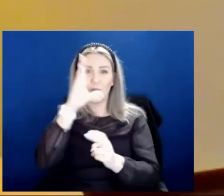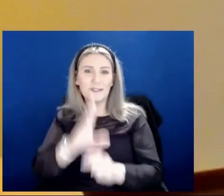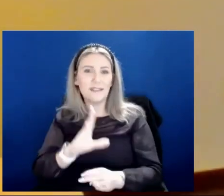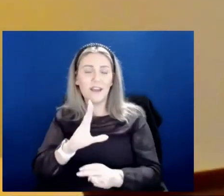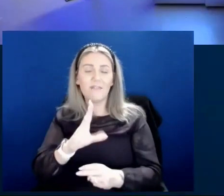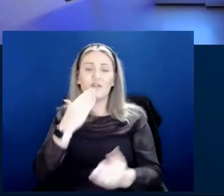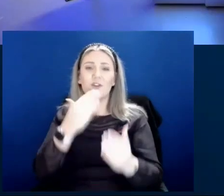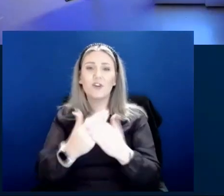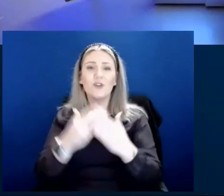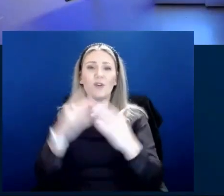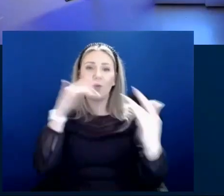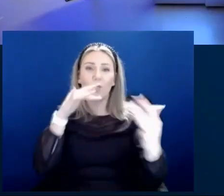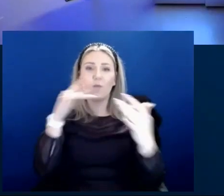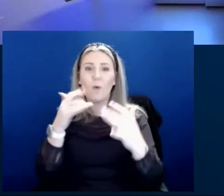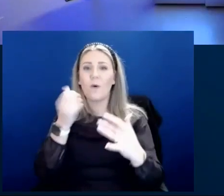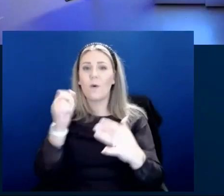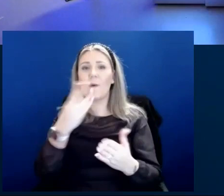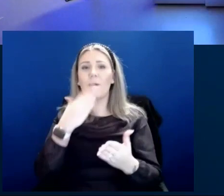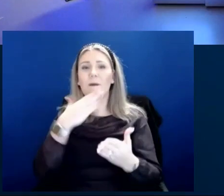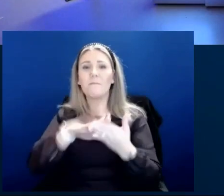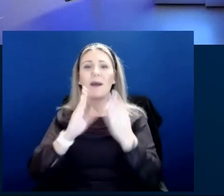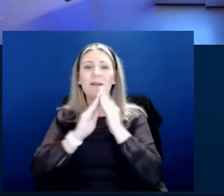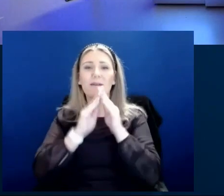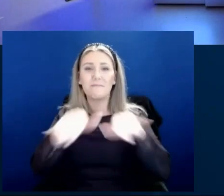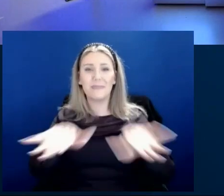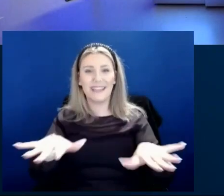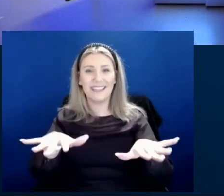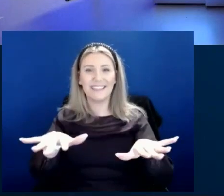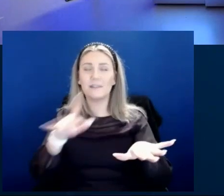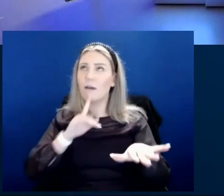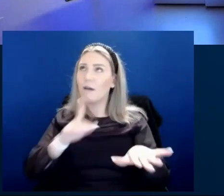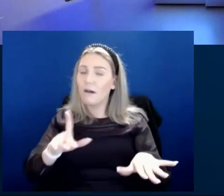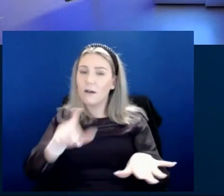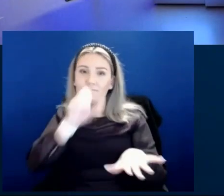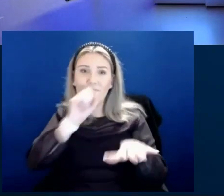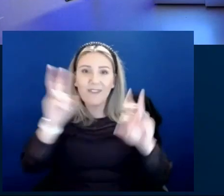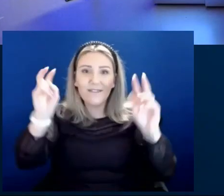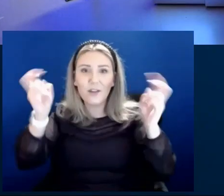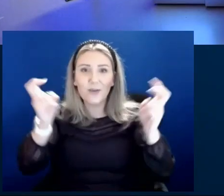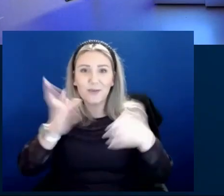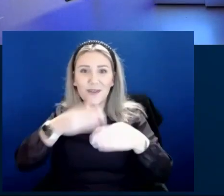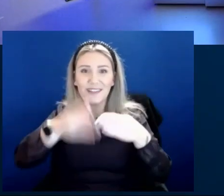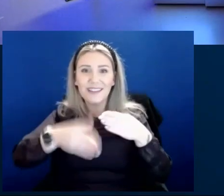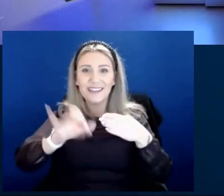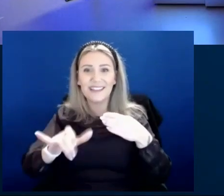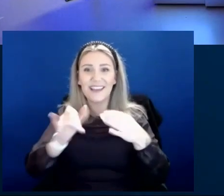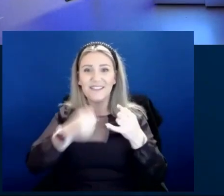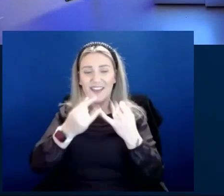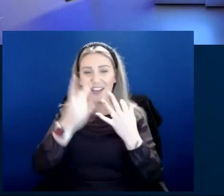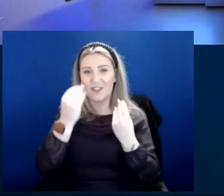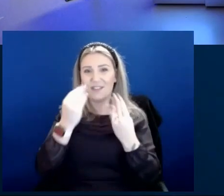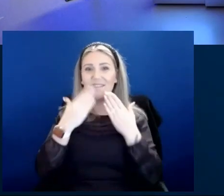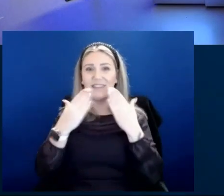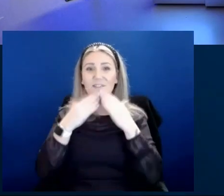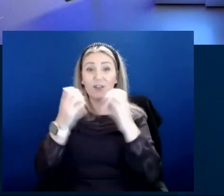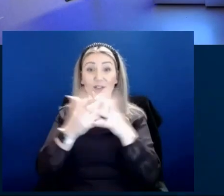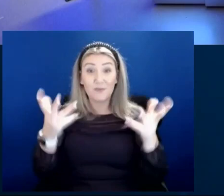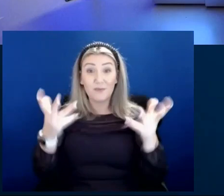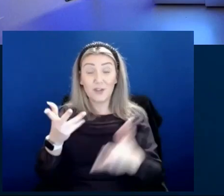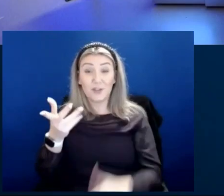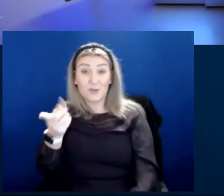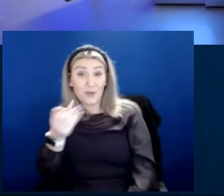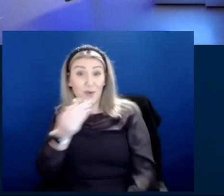peace." We love that. We will end with that on those final thoughts. Thank you so much. We appreciate you, appreciate our guests